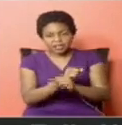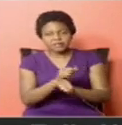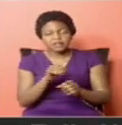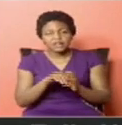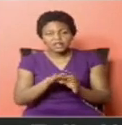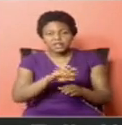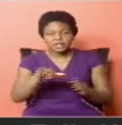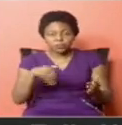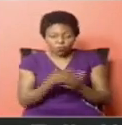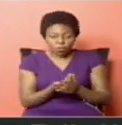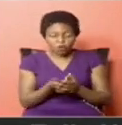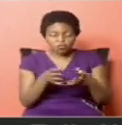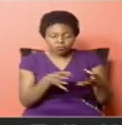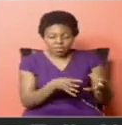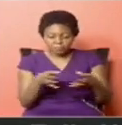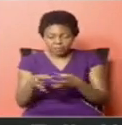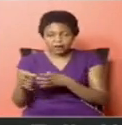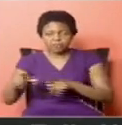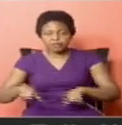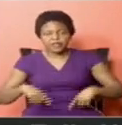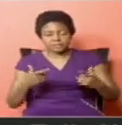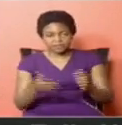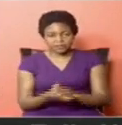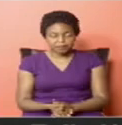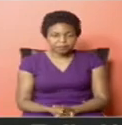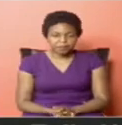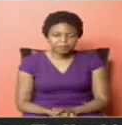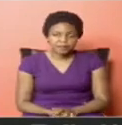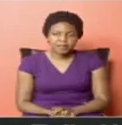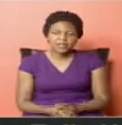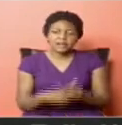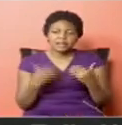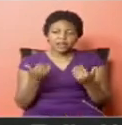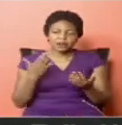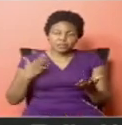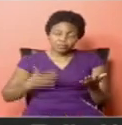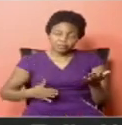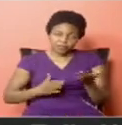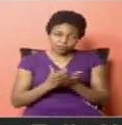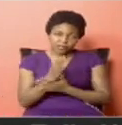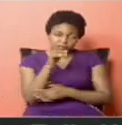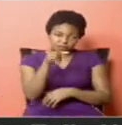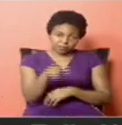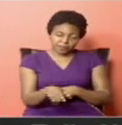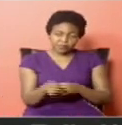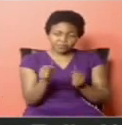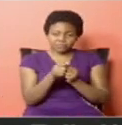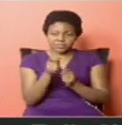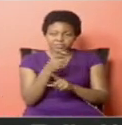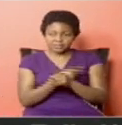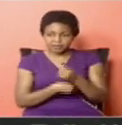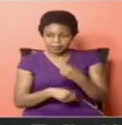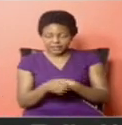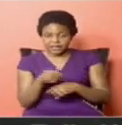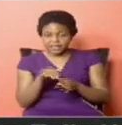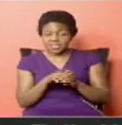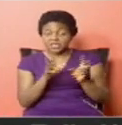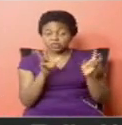all forms of our lives. Therefore, the human rights of persons with disabilities in this